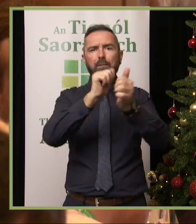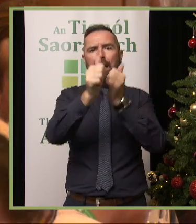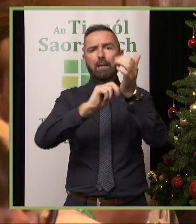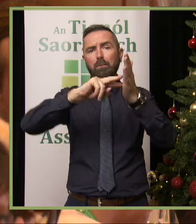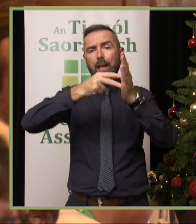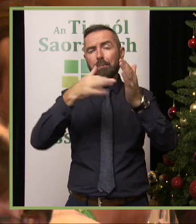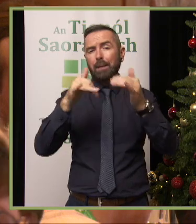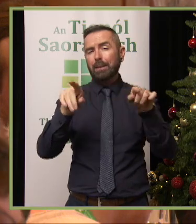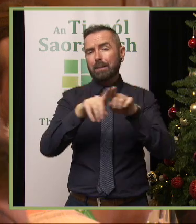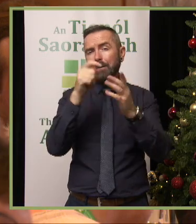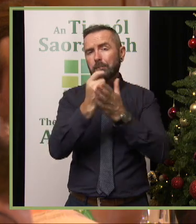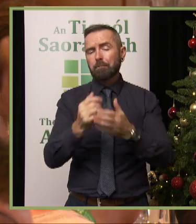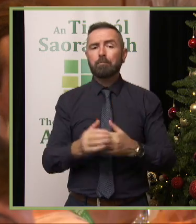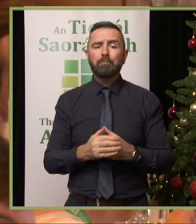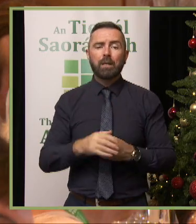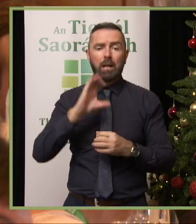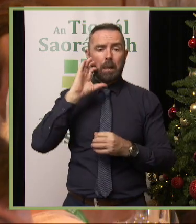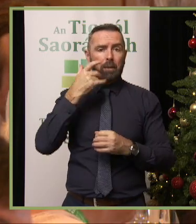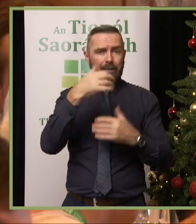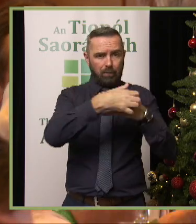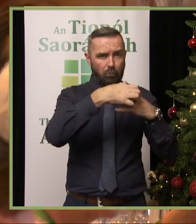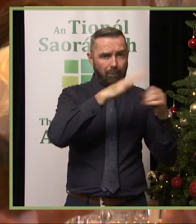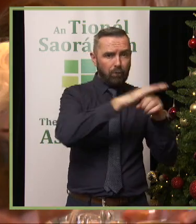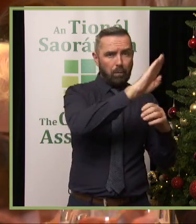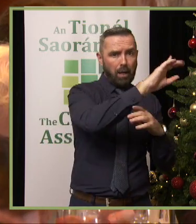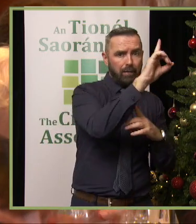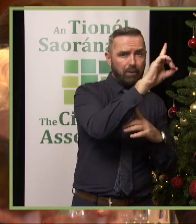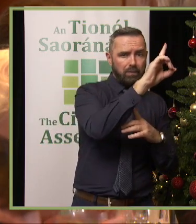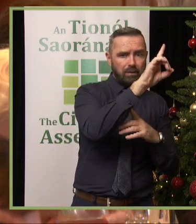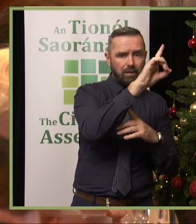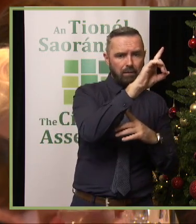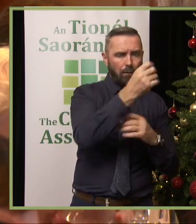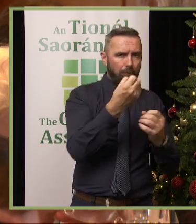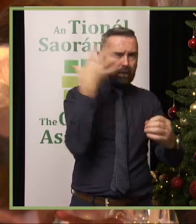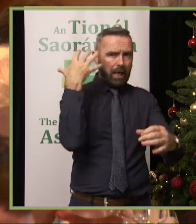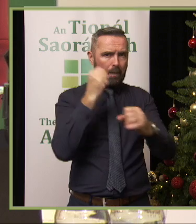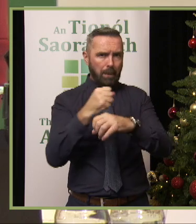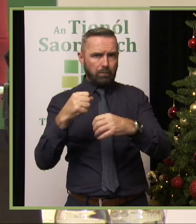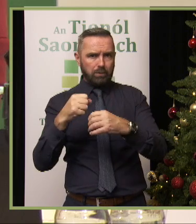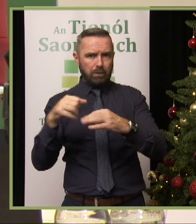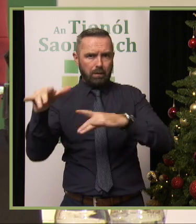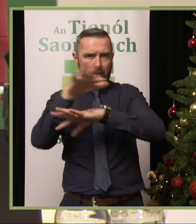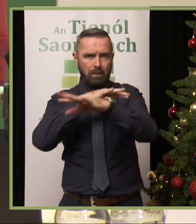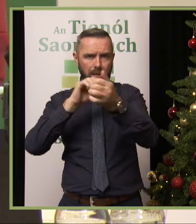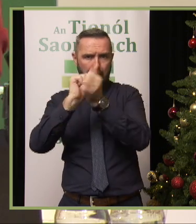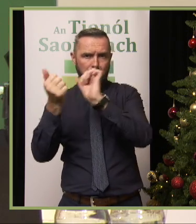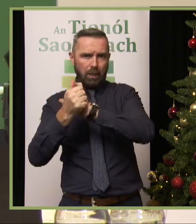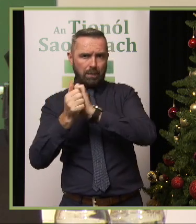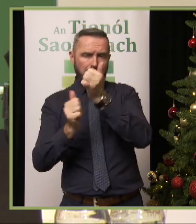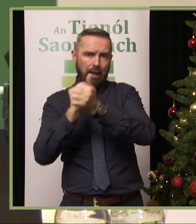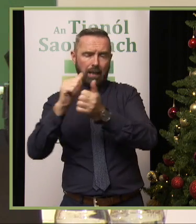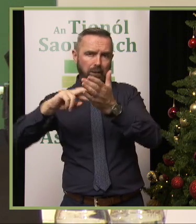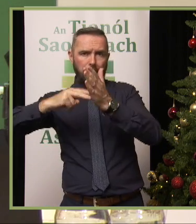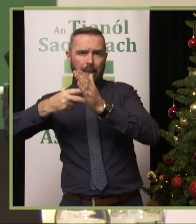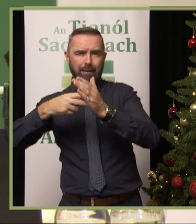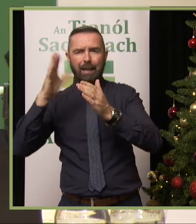because I just fear that you go off and draft a whole biodiversity one, and if you don't look at it aside the climate action plan, that